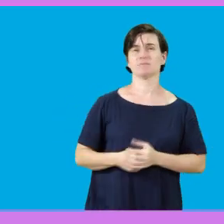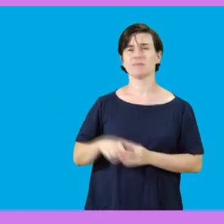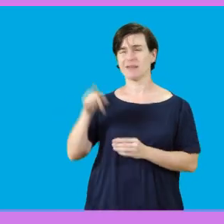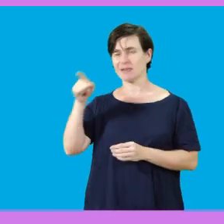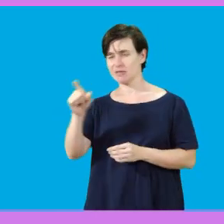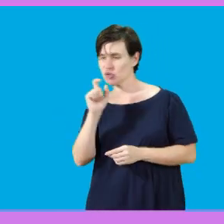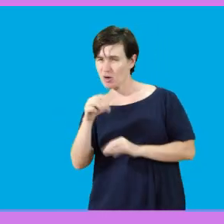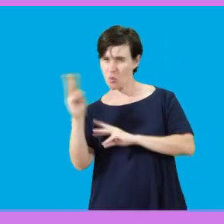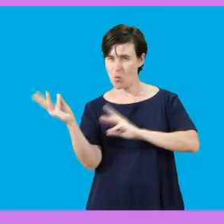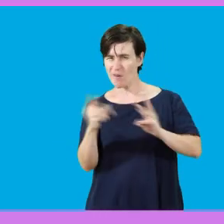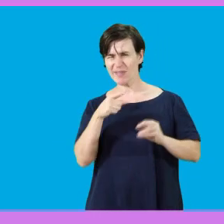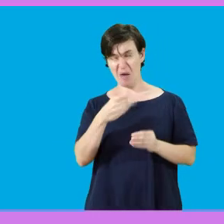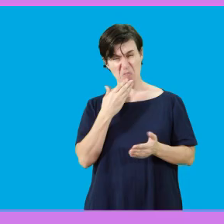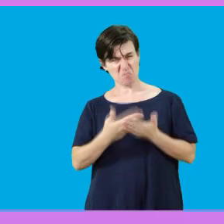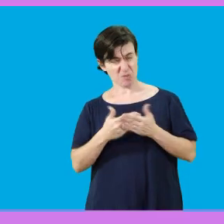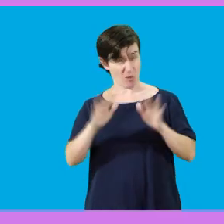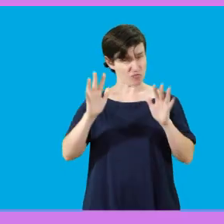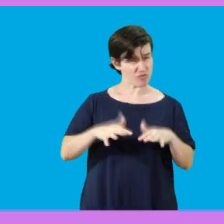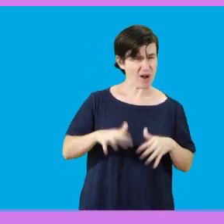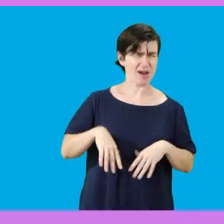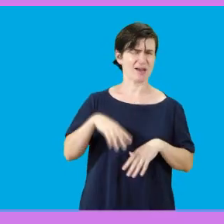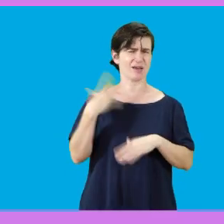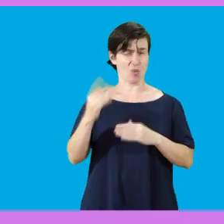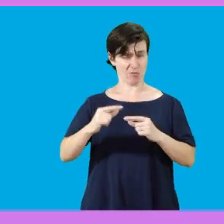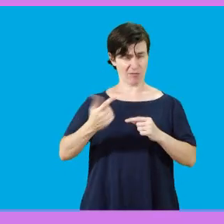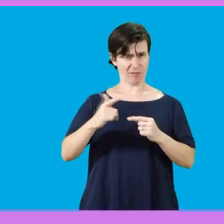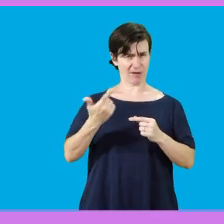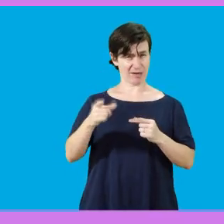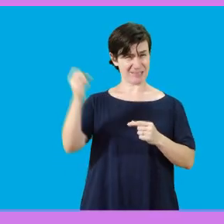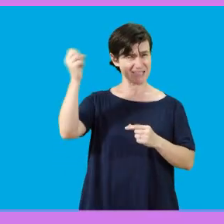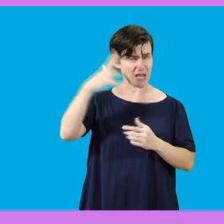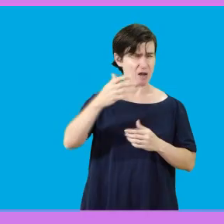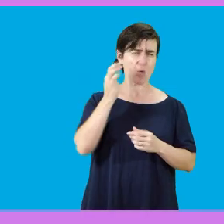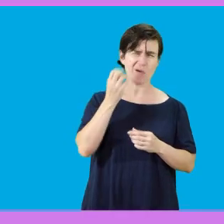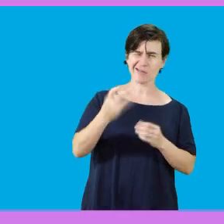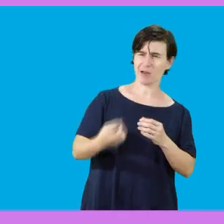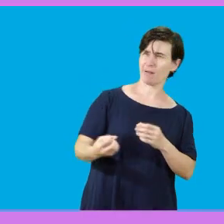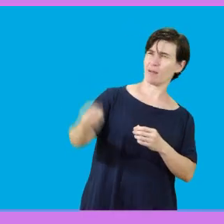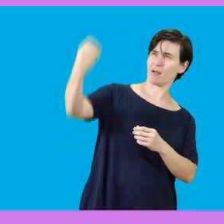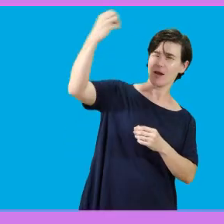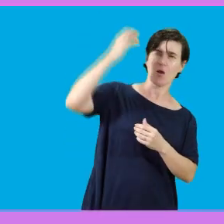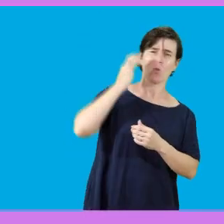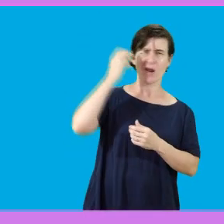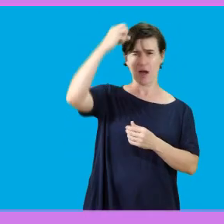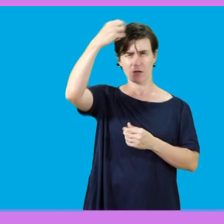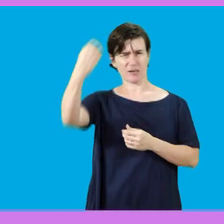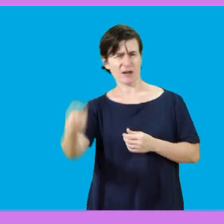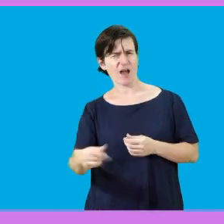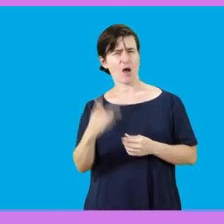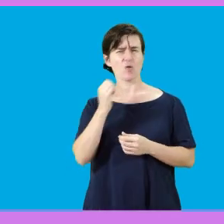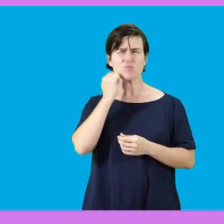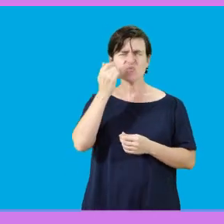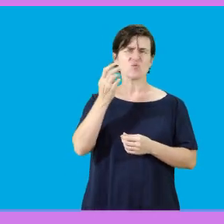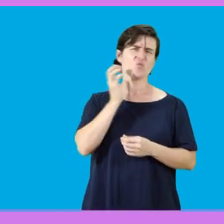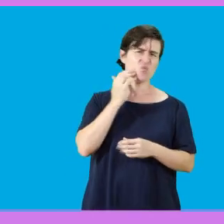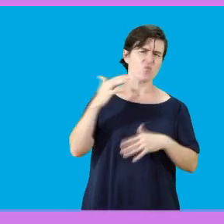come. Then we are also given the rainfall probability, the rainfall amount, the apparent temperature, the sunrise and sunset, when does